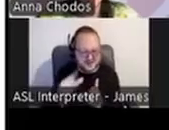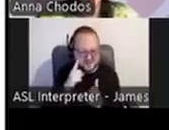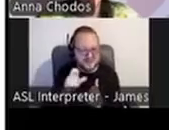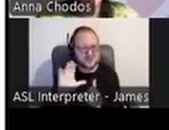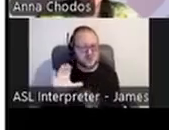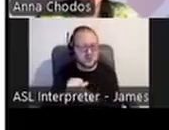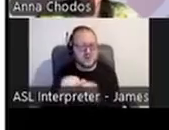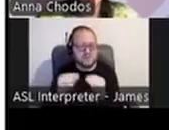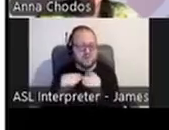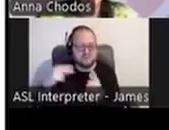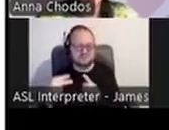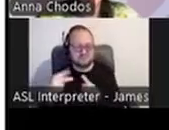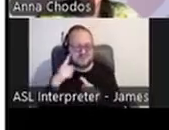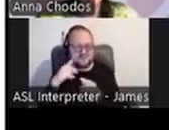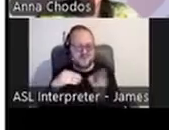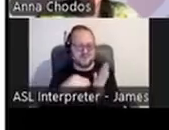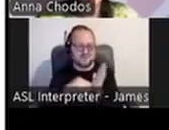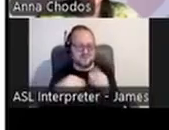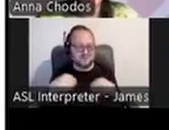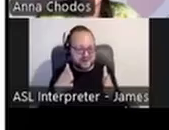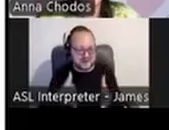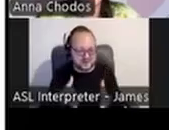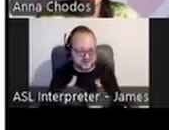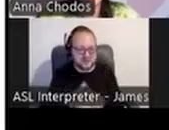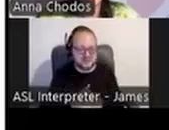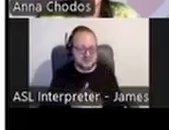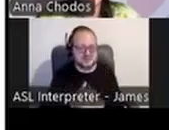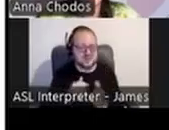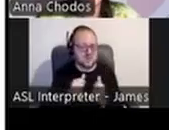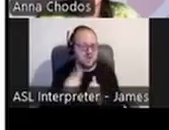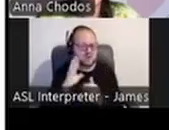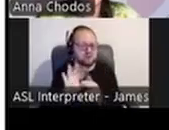terms of how your organization has supported these teams?